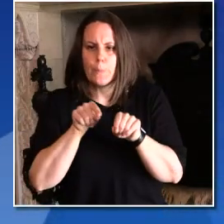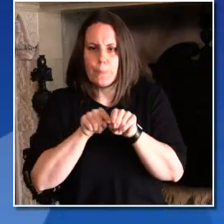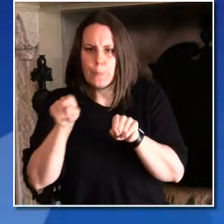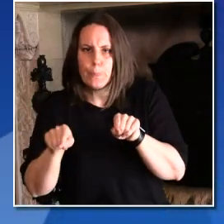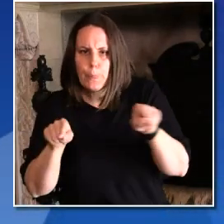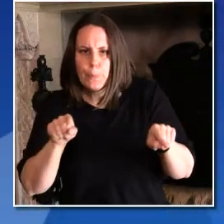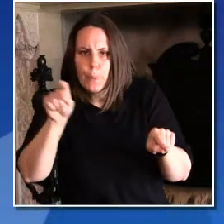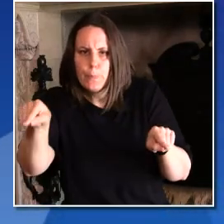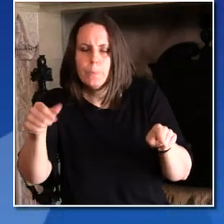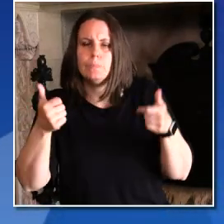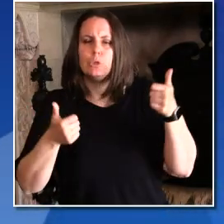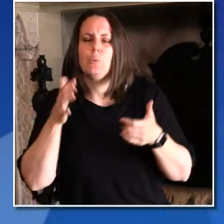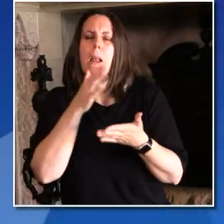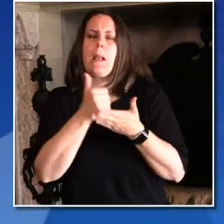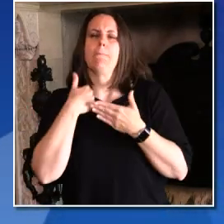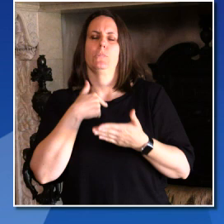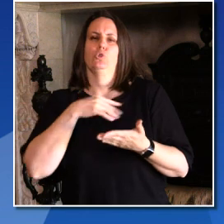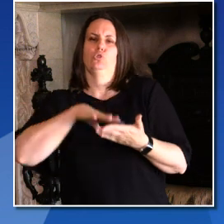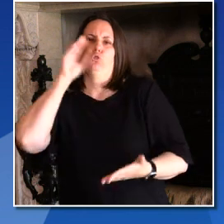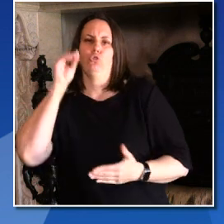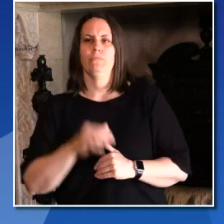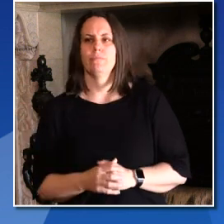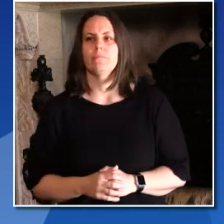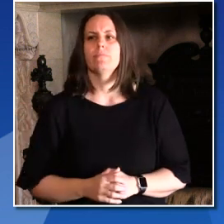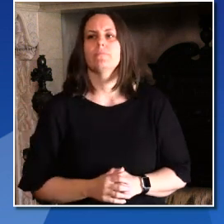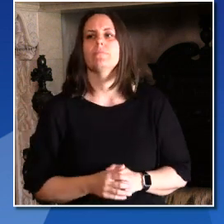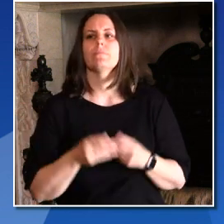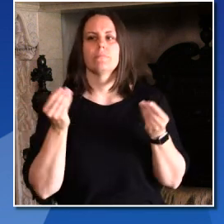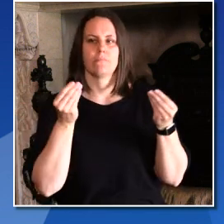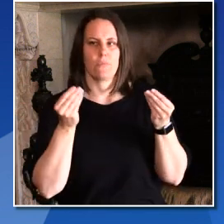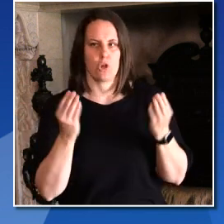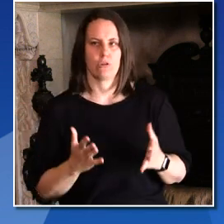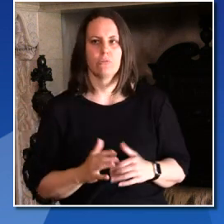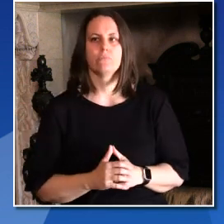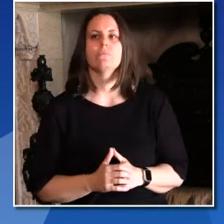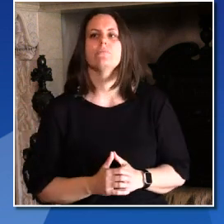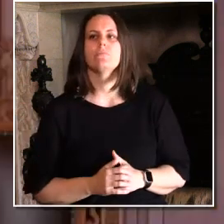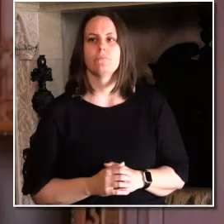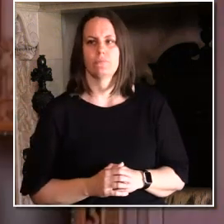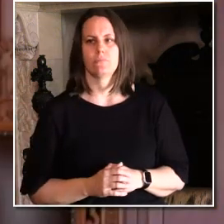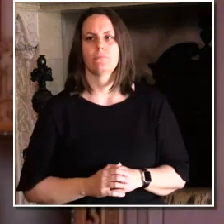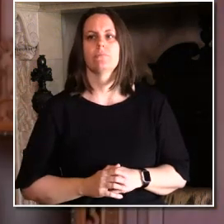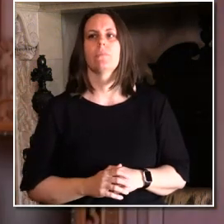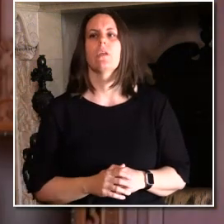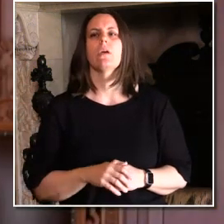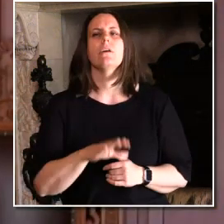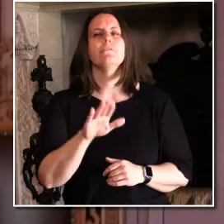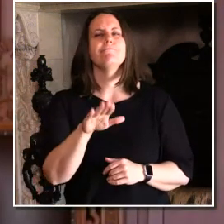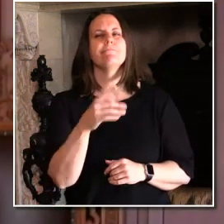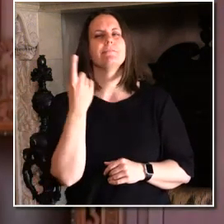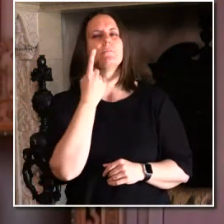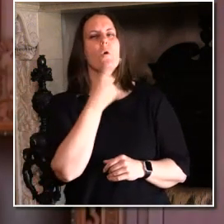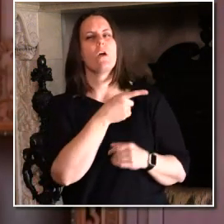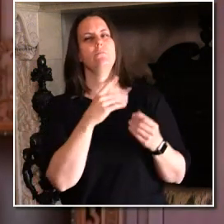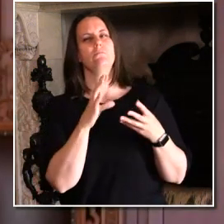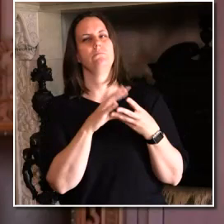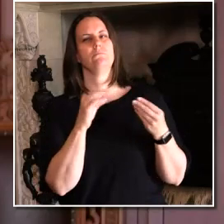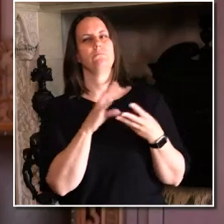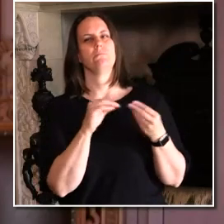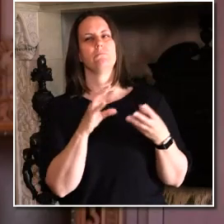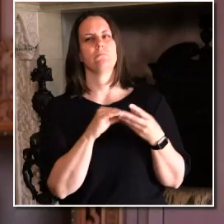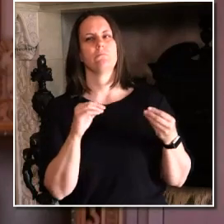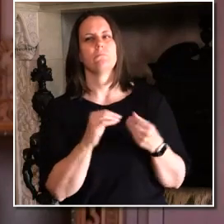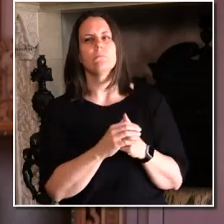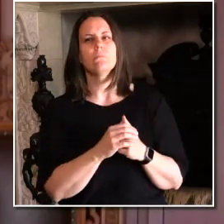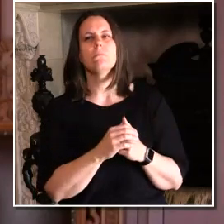of talk us a little bit through, you talked about it a little bit earlier, but the steps Right. of what you do when in an